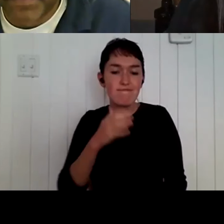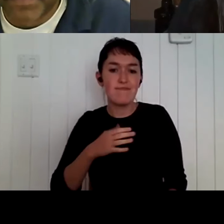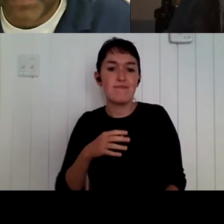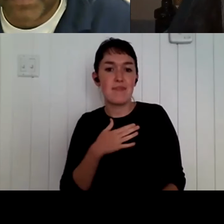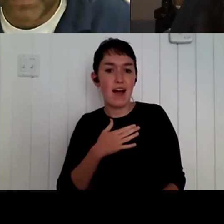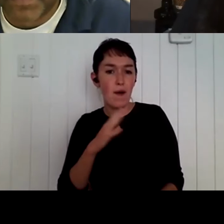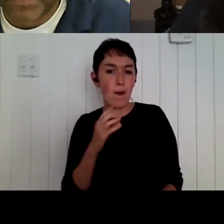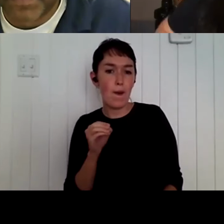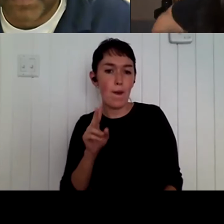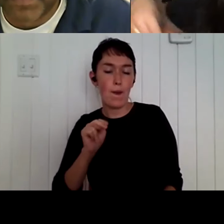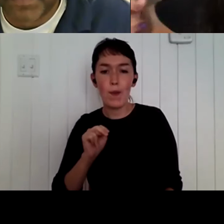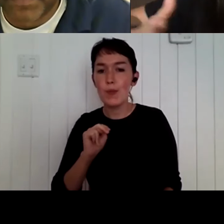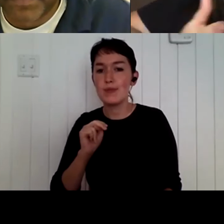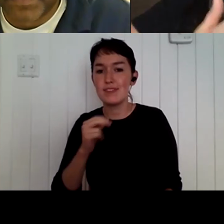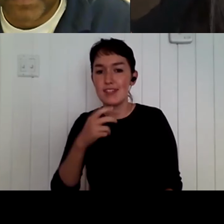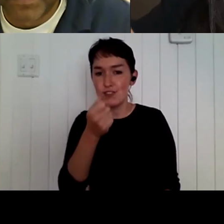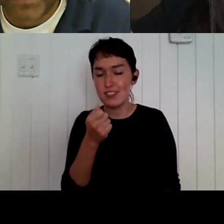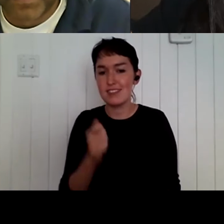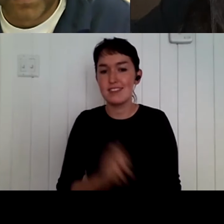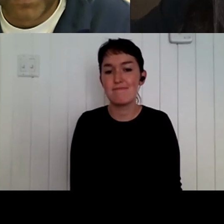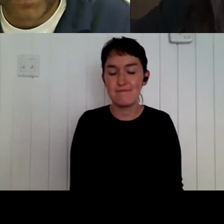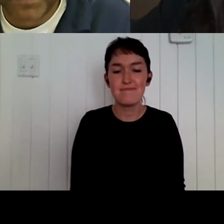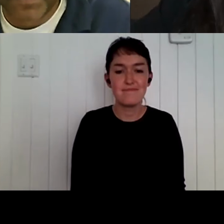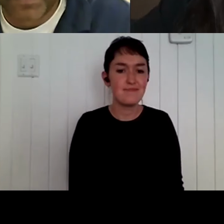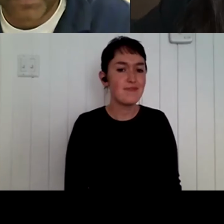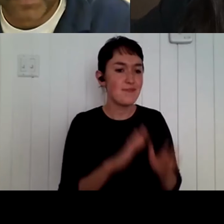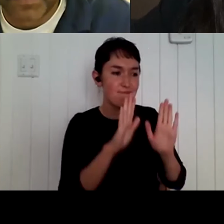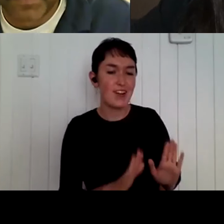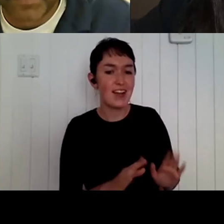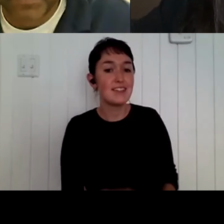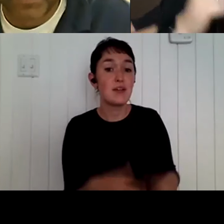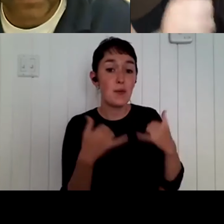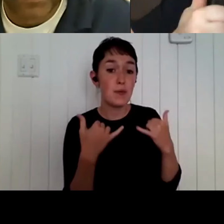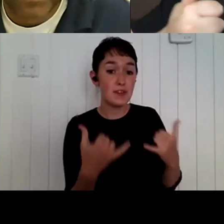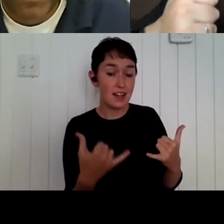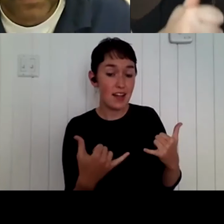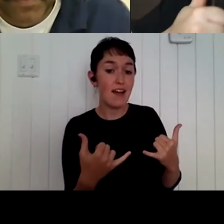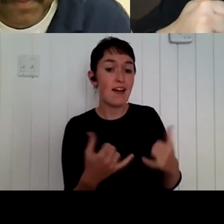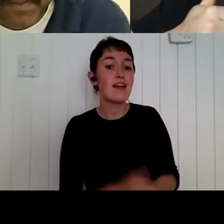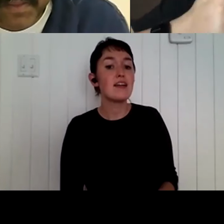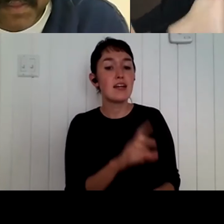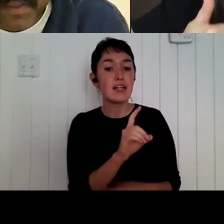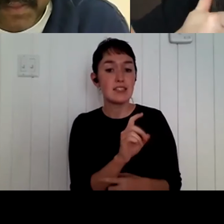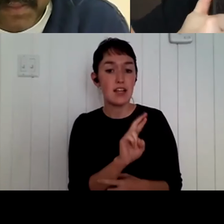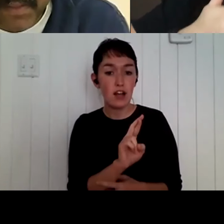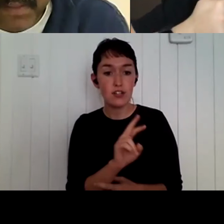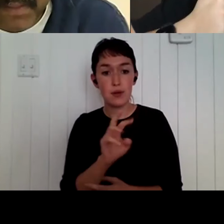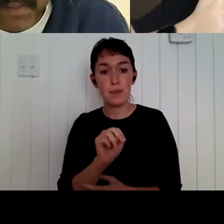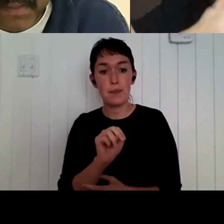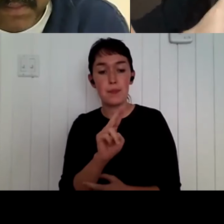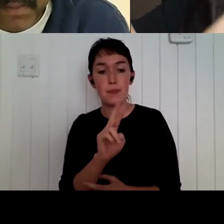Great. Wonderful. Okay, so the way tonight is going to run, we're going to have Dr. Murty introduce some